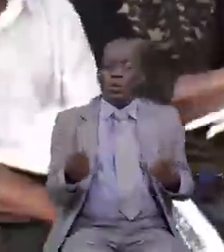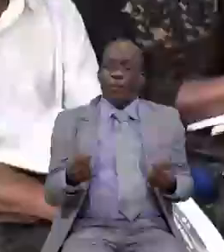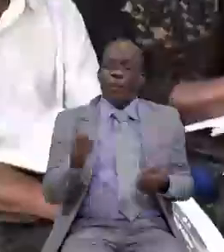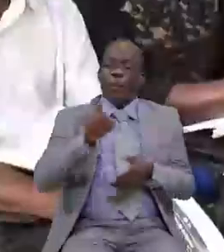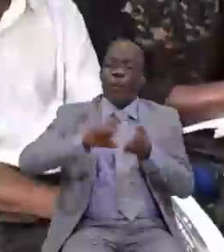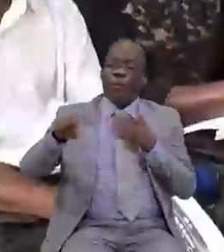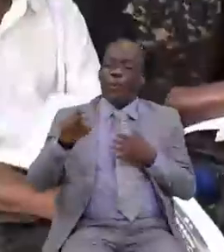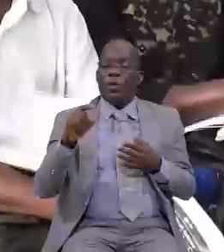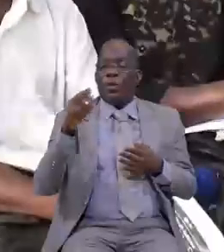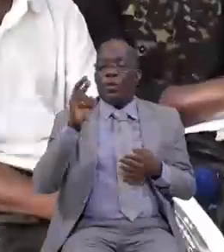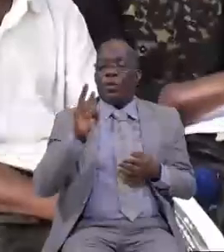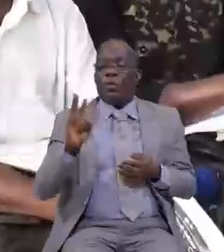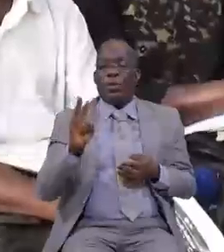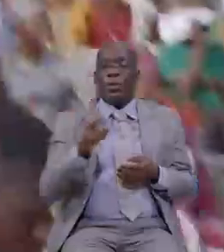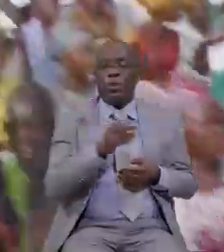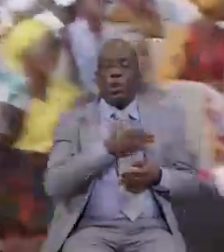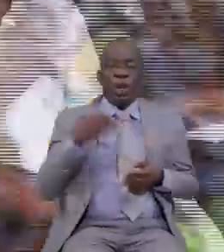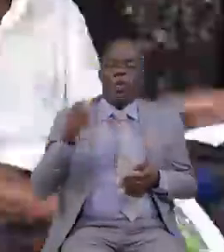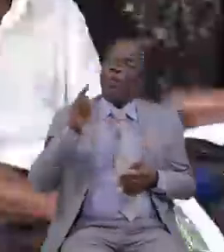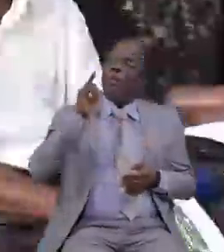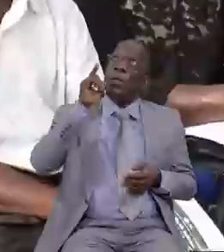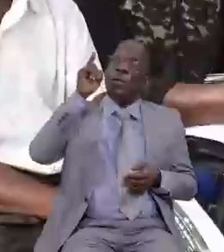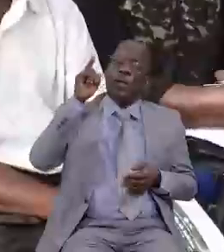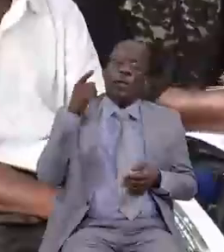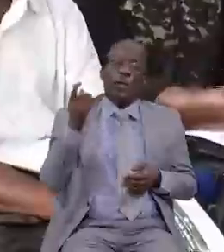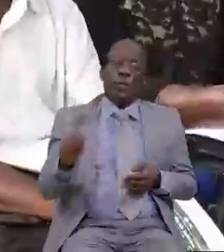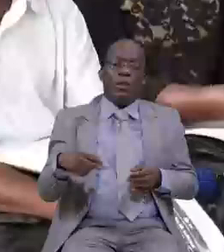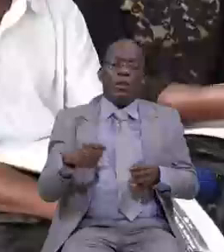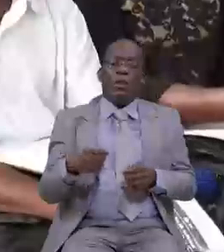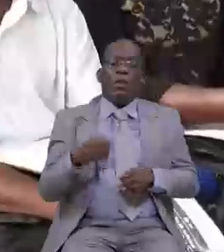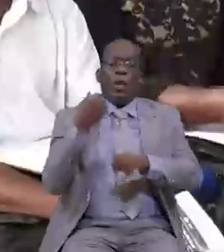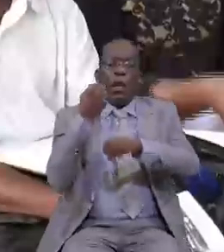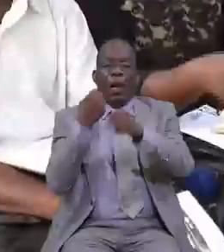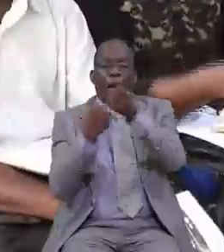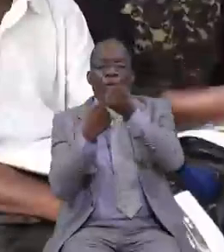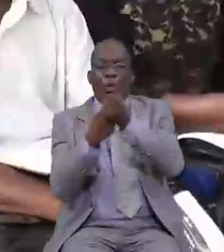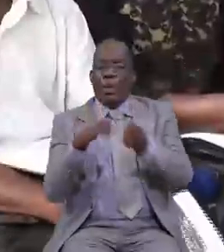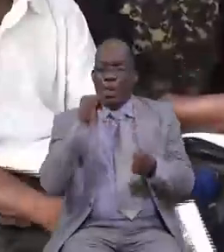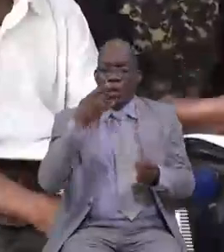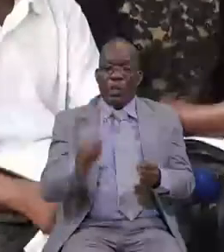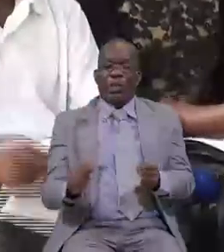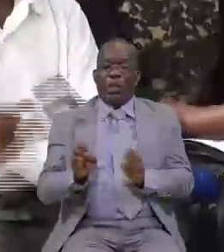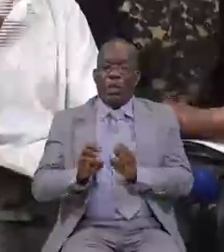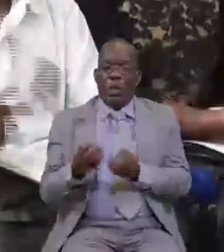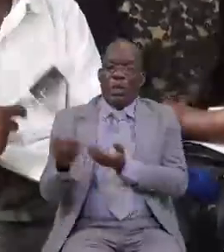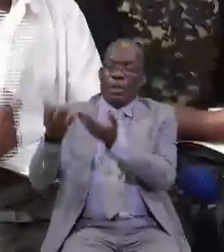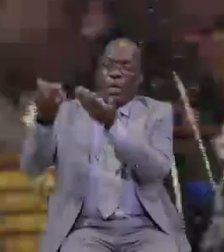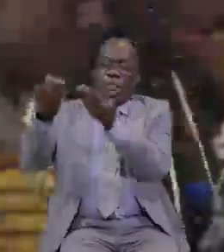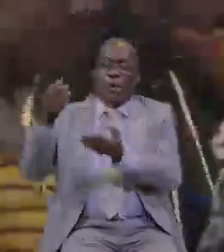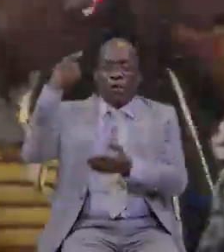he, the advocate, is the propitiation for our sin, the